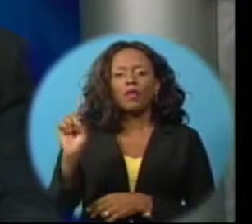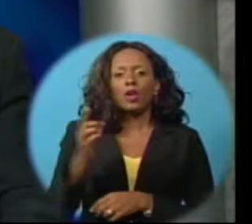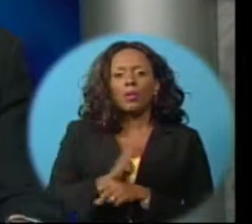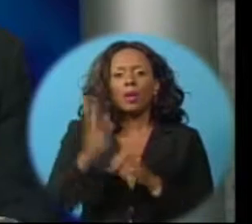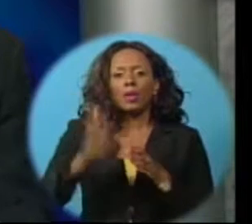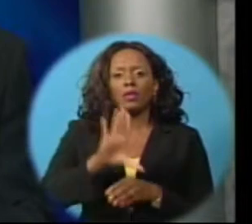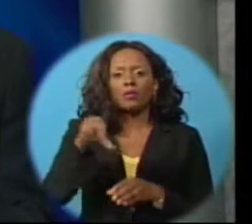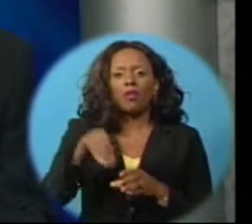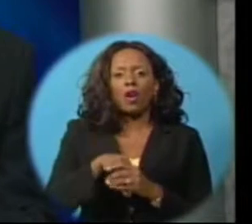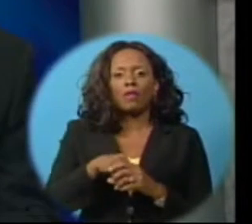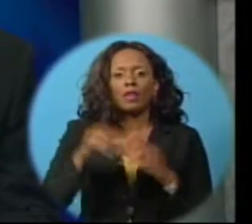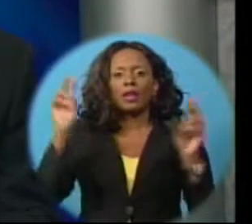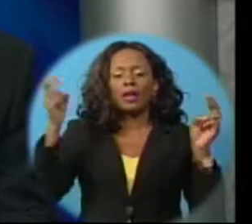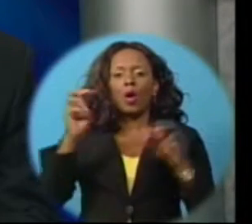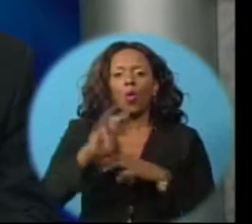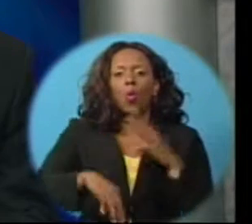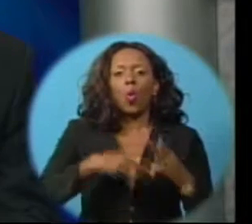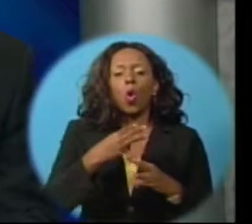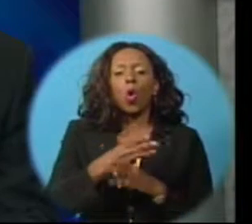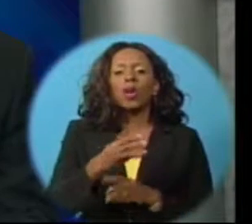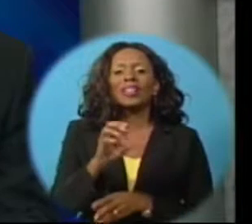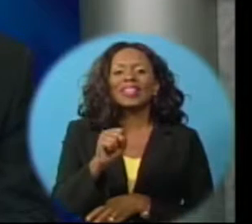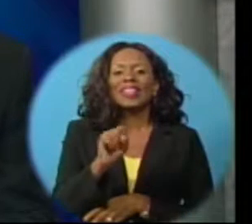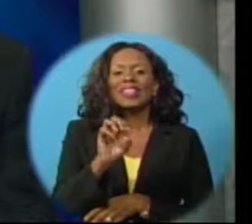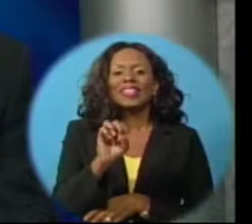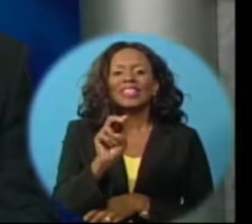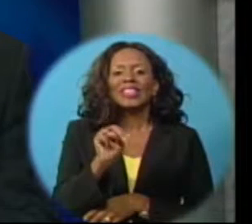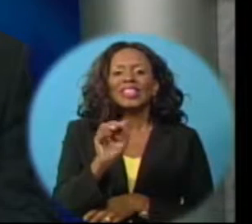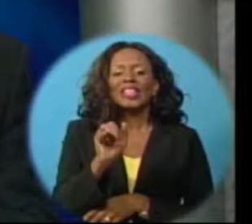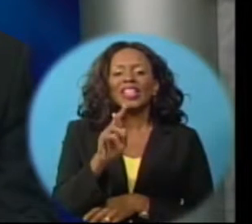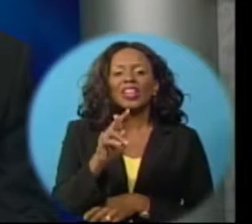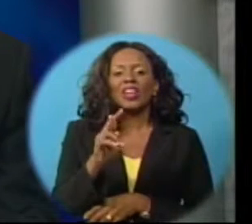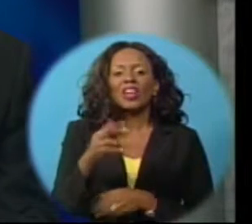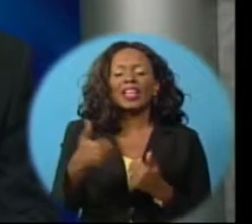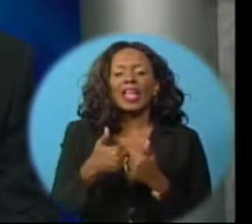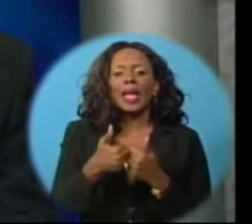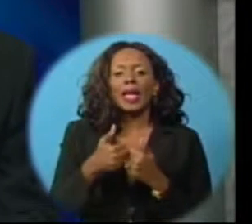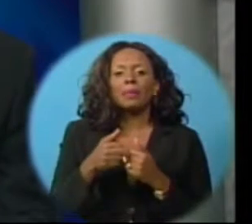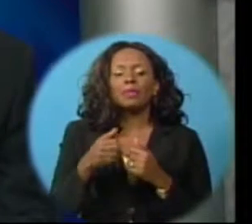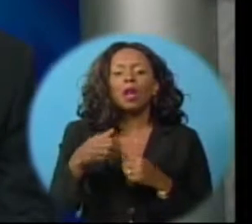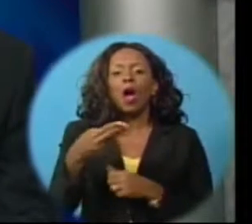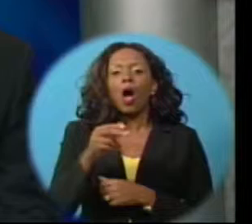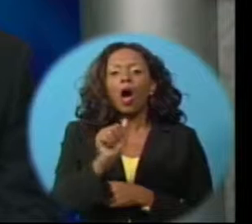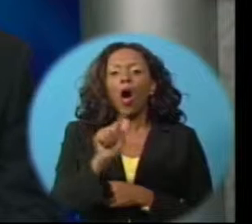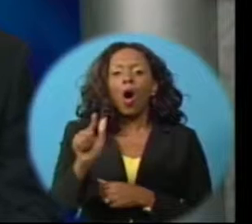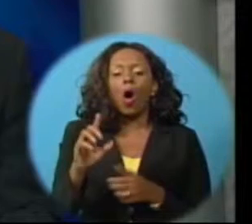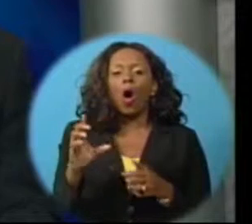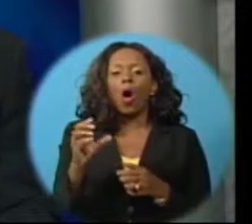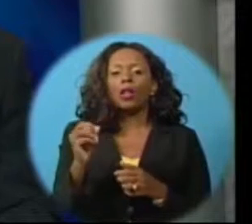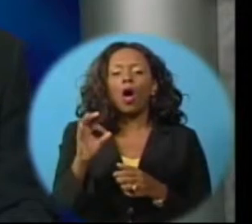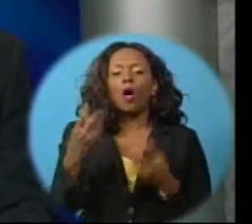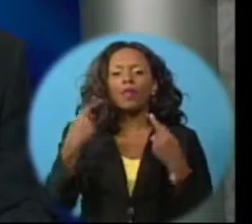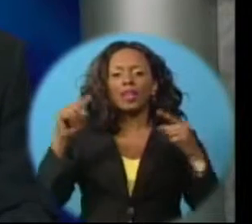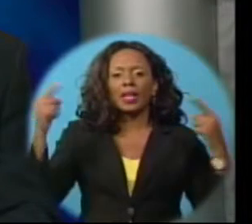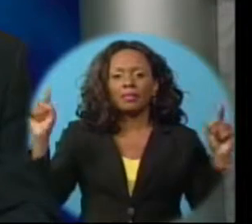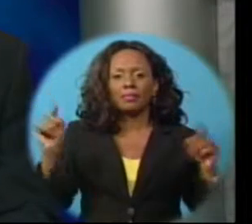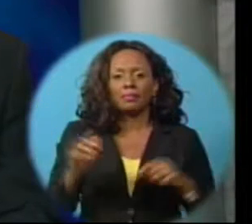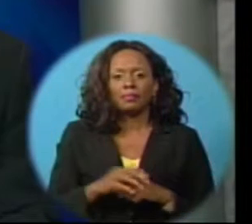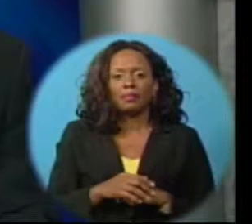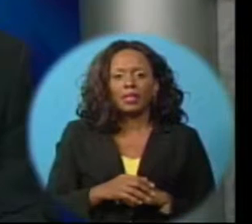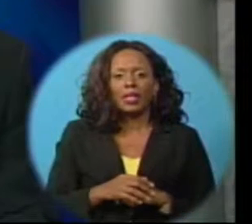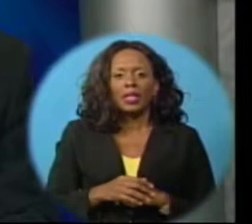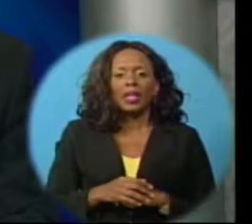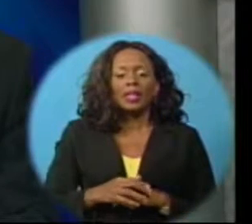World Senior Games Hall of Fame. The former Olympian was selected earlier this year and received confirmation from the CEO